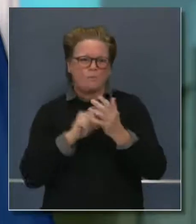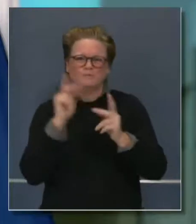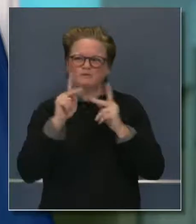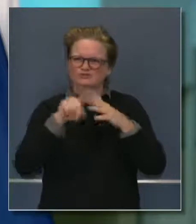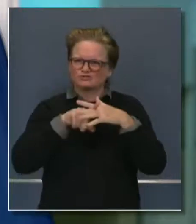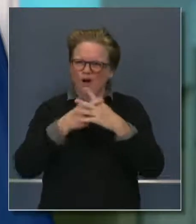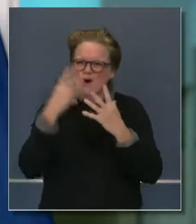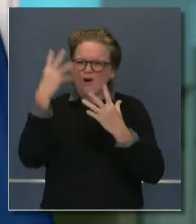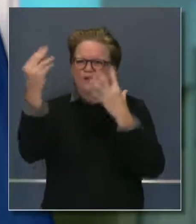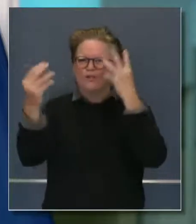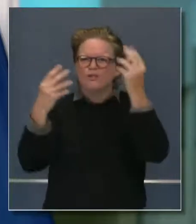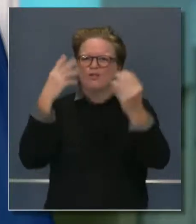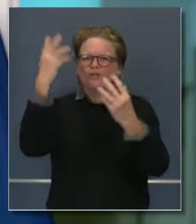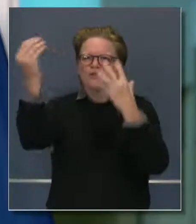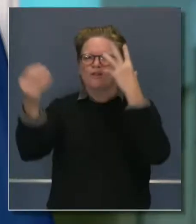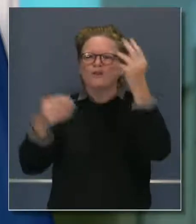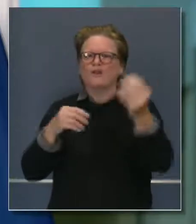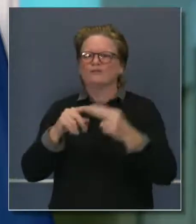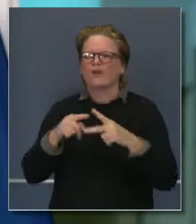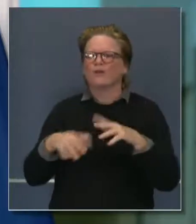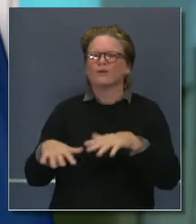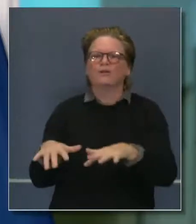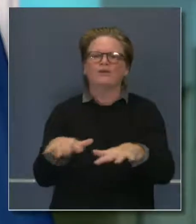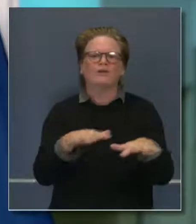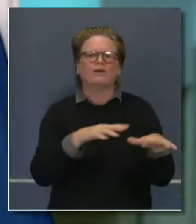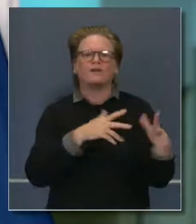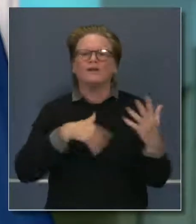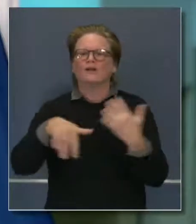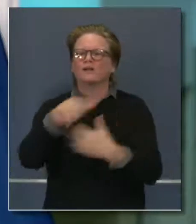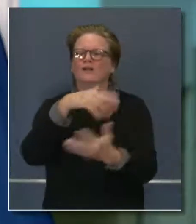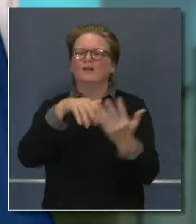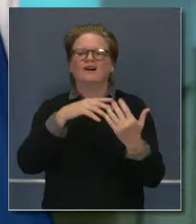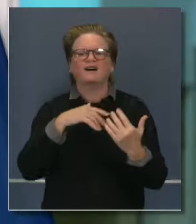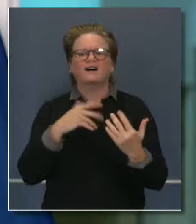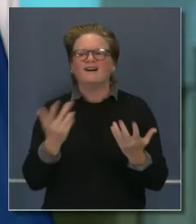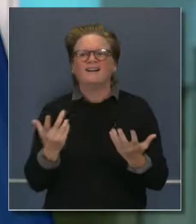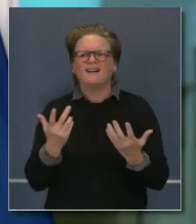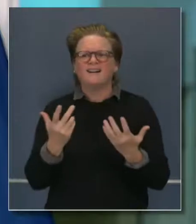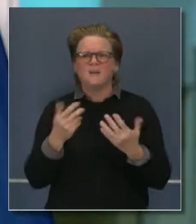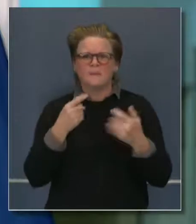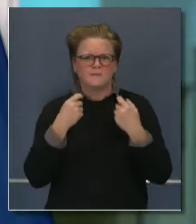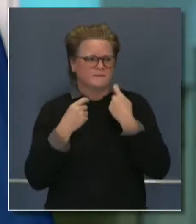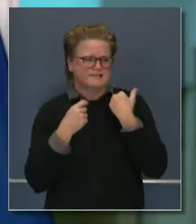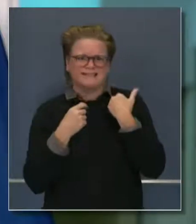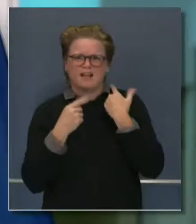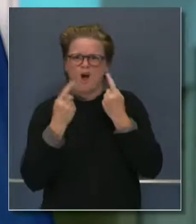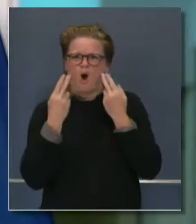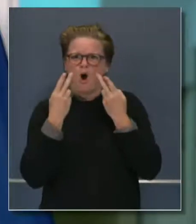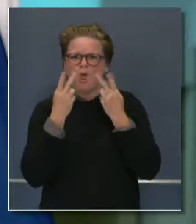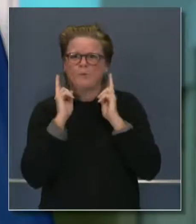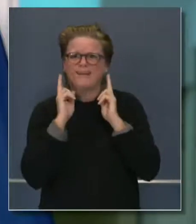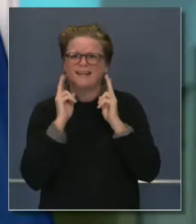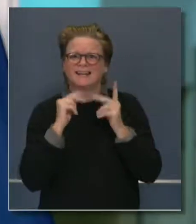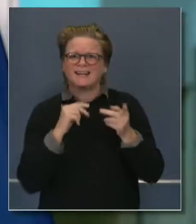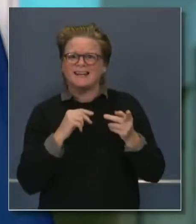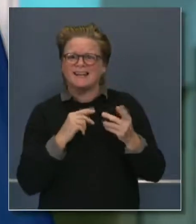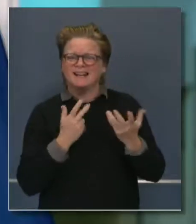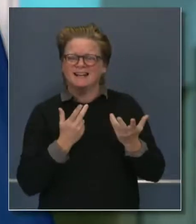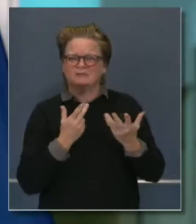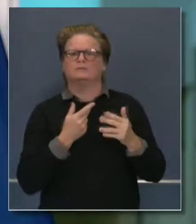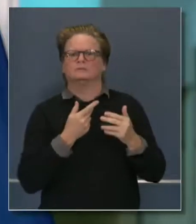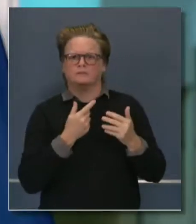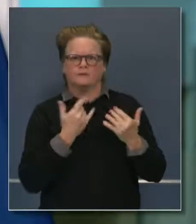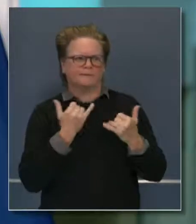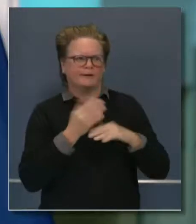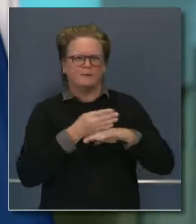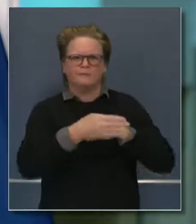related to Halloween. I'm very sober about that, and that's what I was elected to focus on first and foremost. We'll get